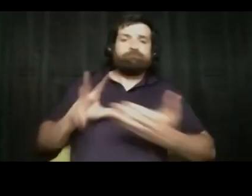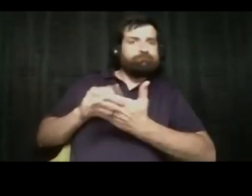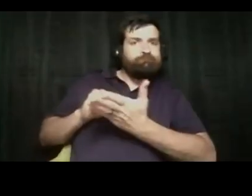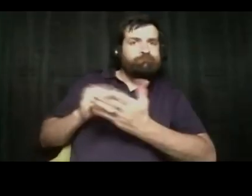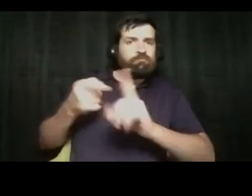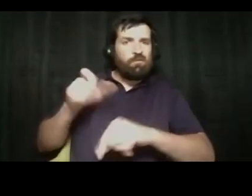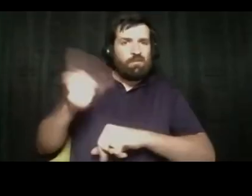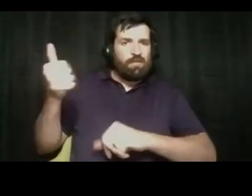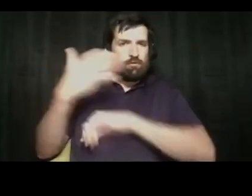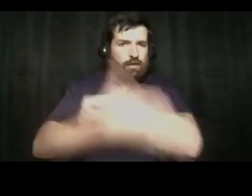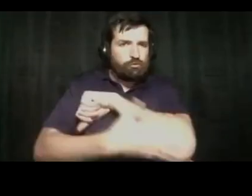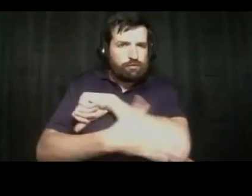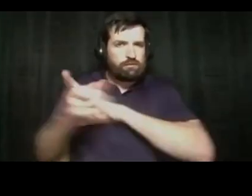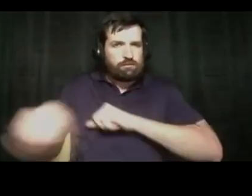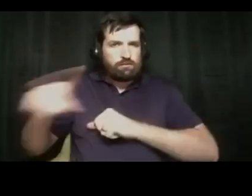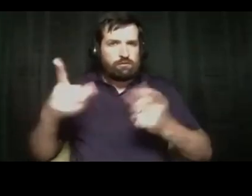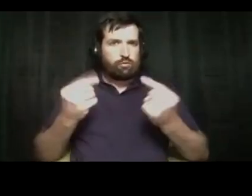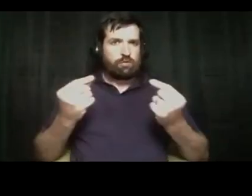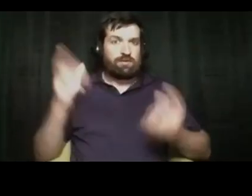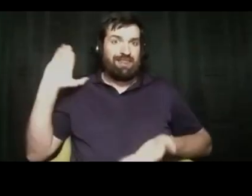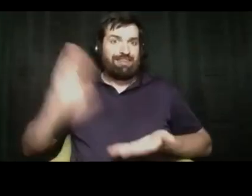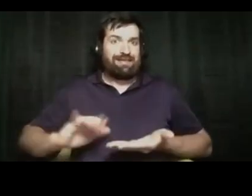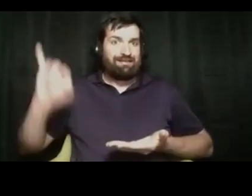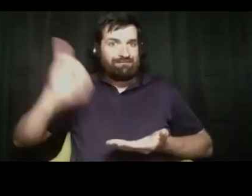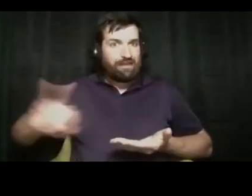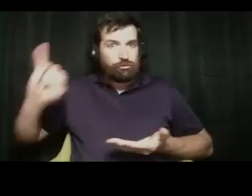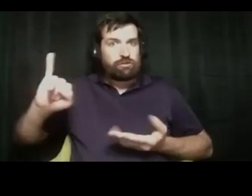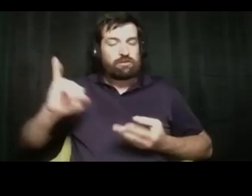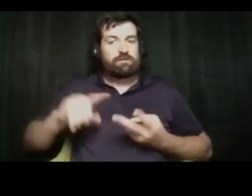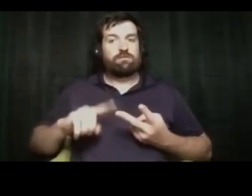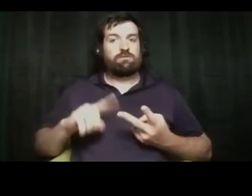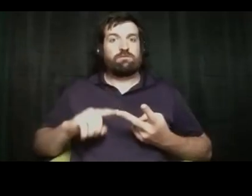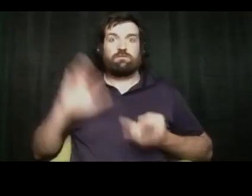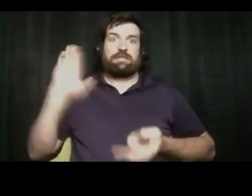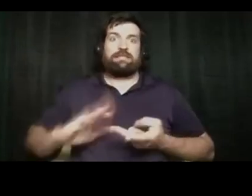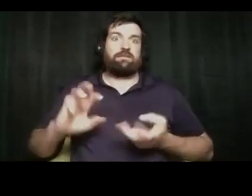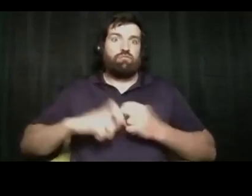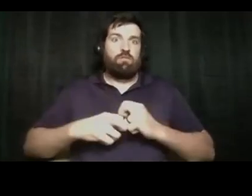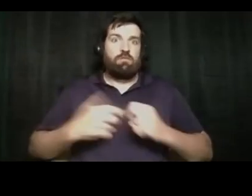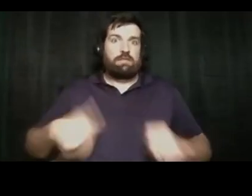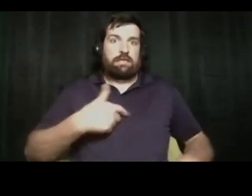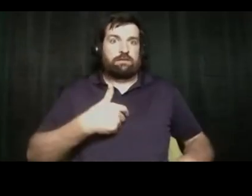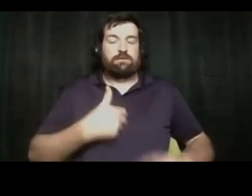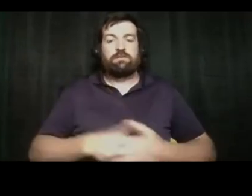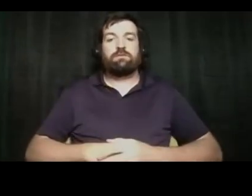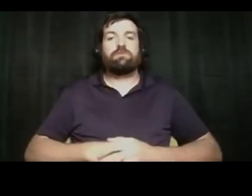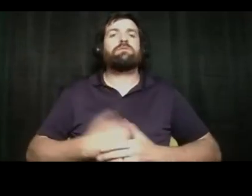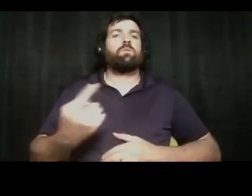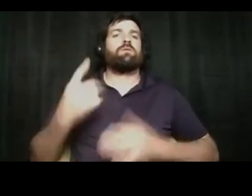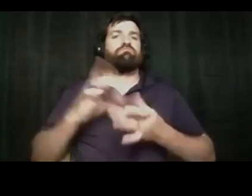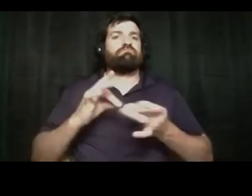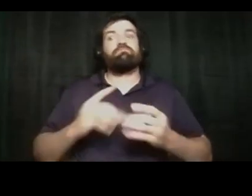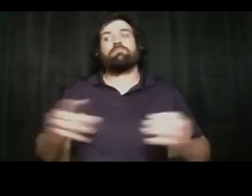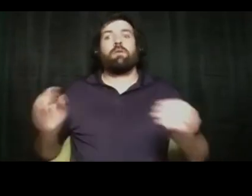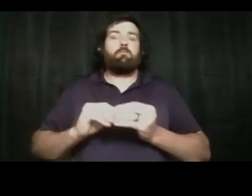countries as well as what they're doing because they have much lower infection rates. They haven't had as nearly the problem that we've had. And one of the things we say is because, we're more free